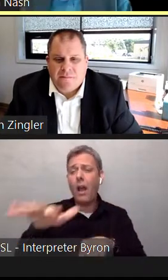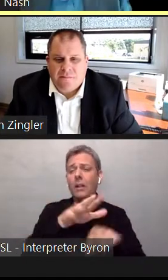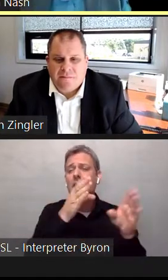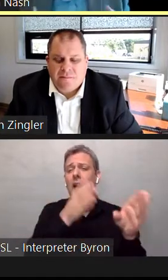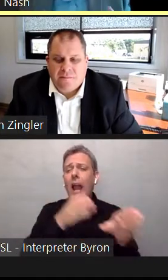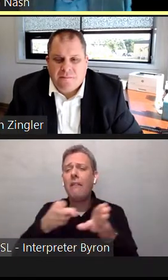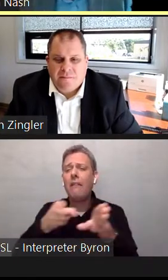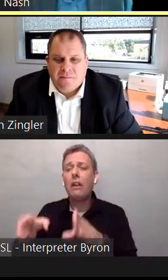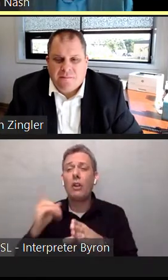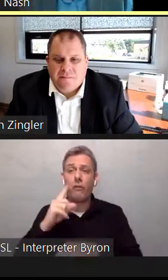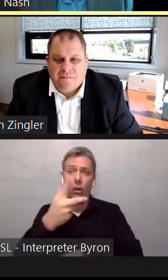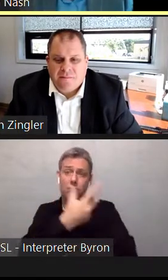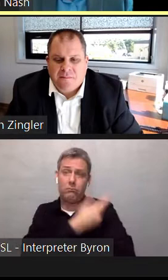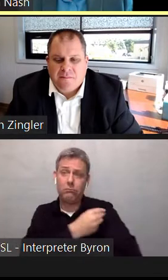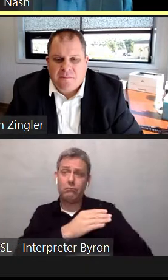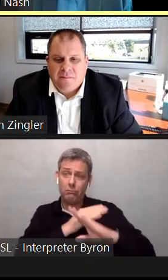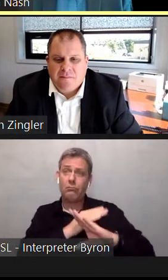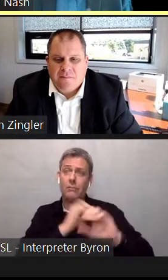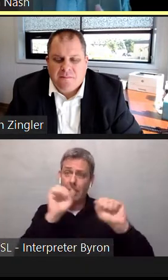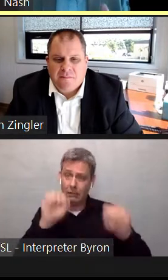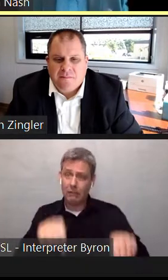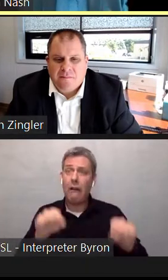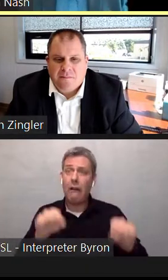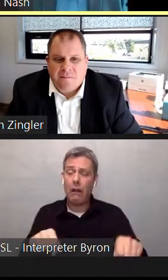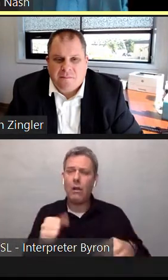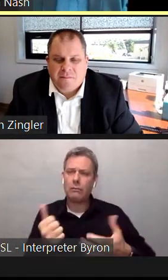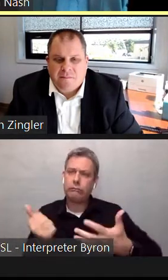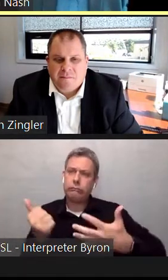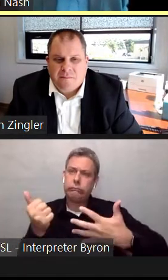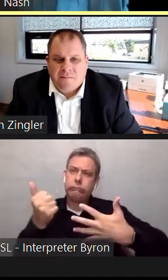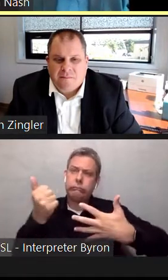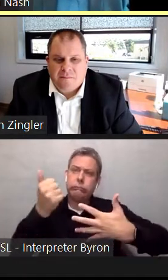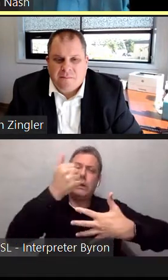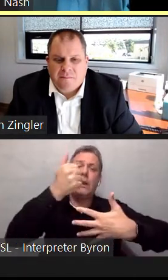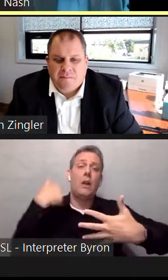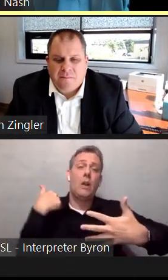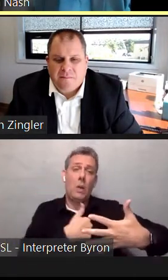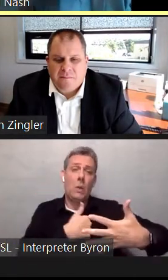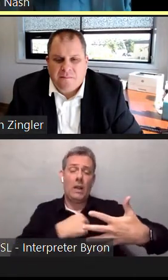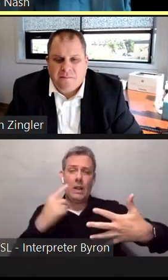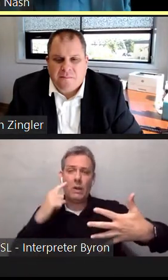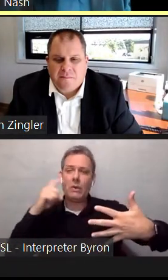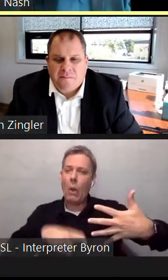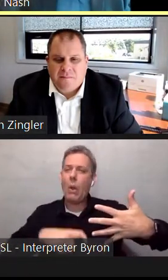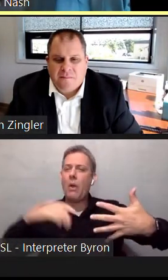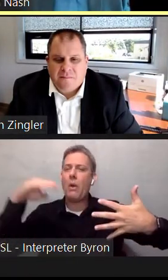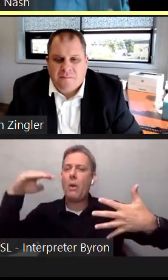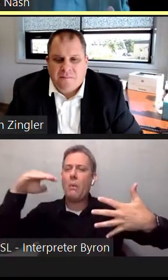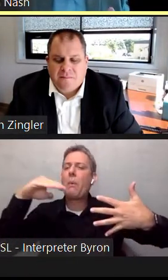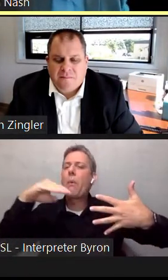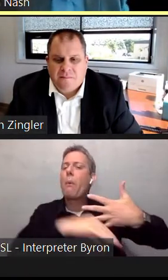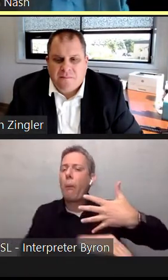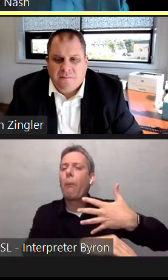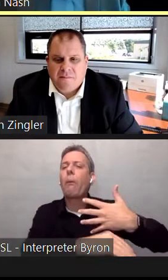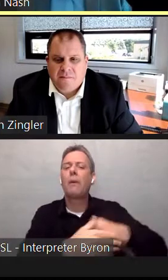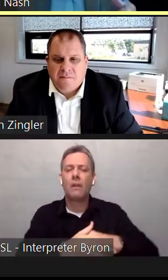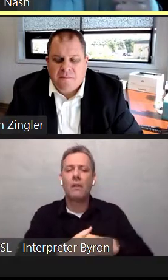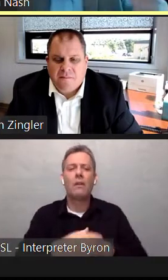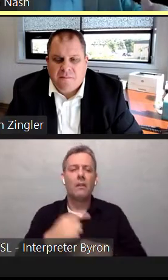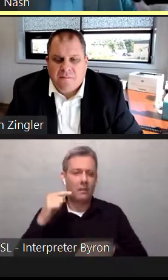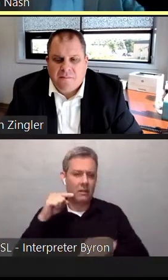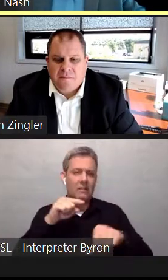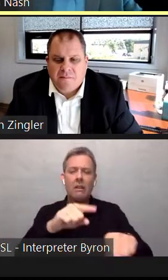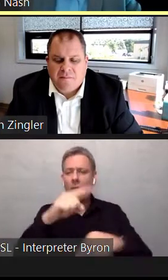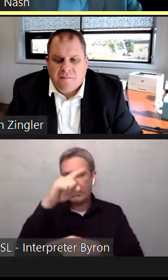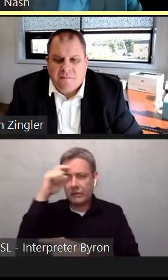the vaccination. We moved them up the list, and then things tended to drop off significantly all the way through the late spring and into the early summer.